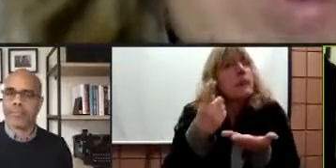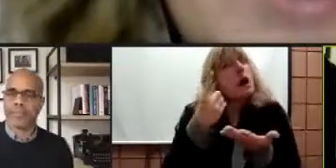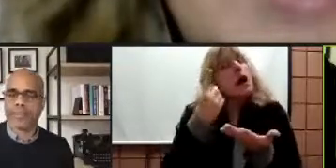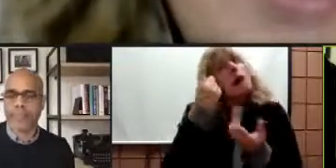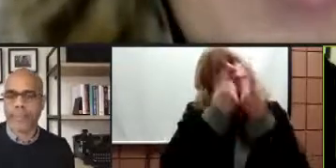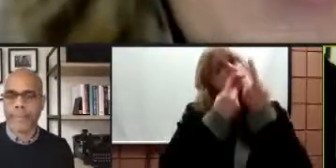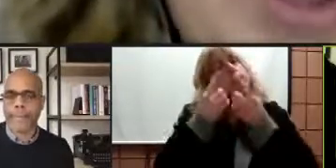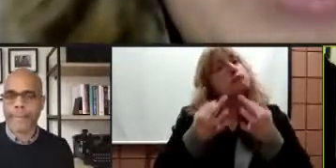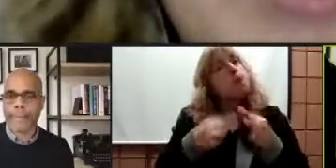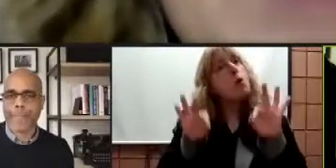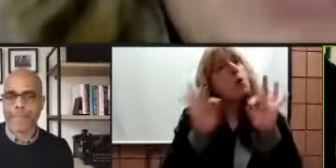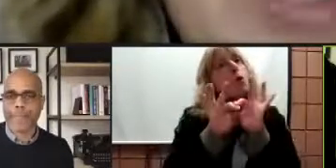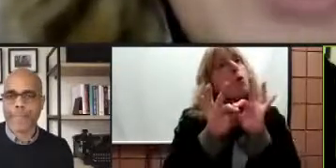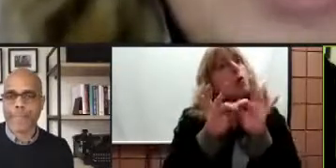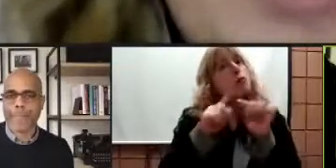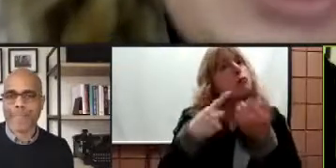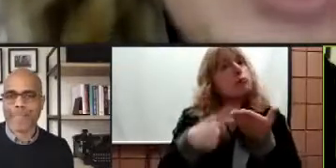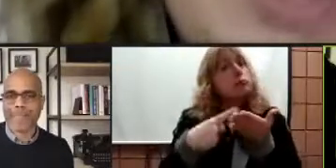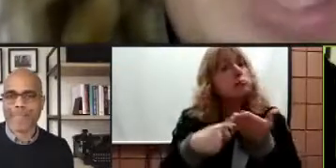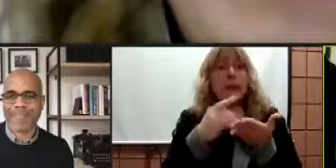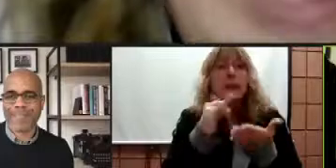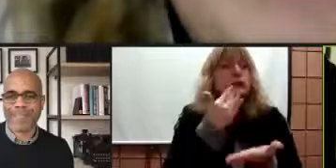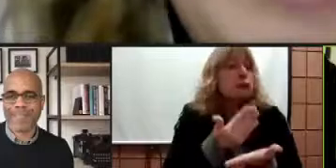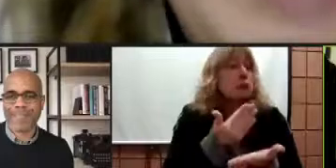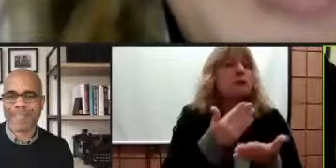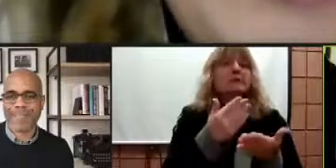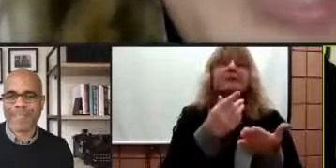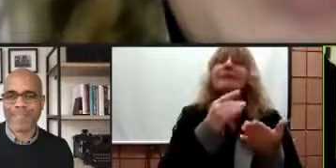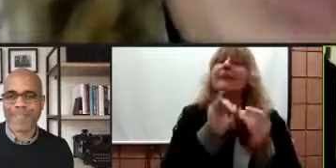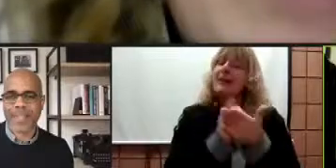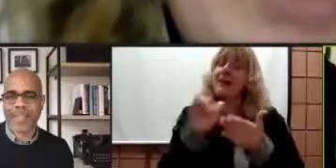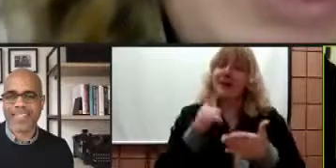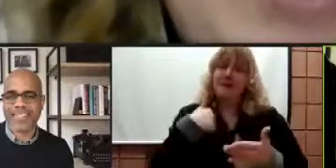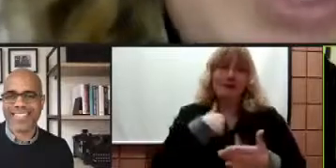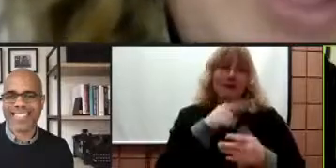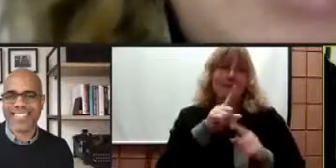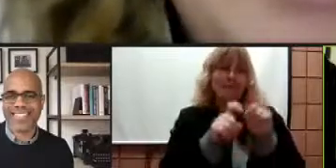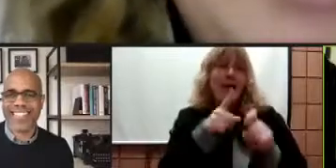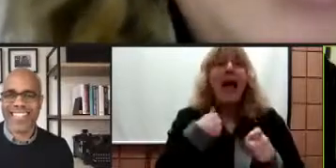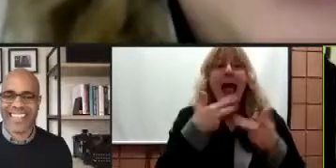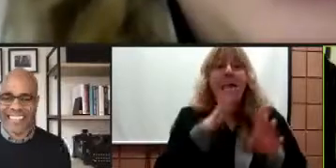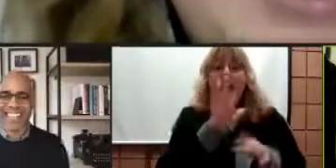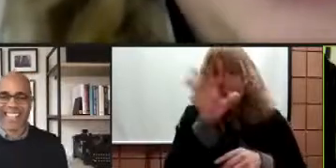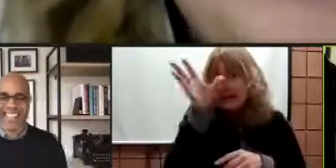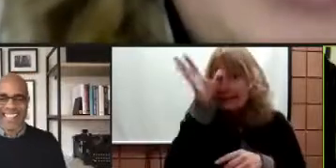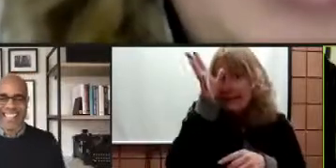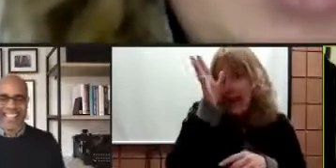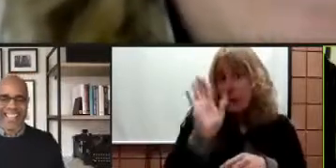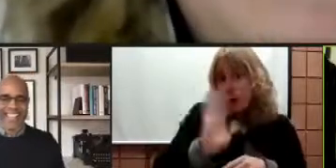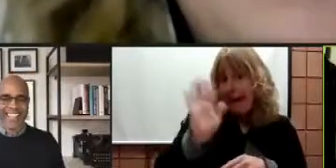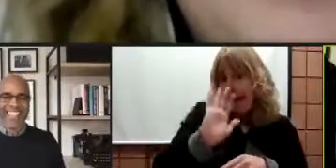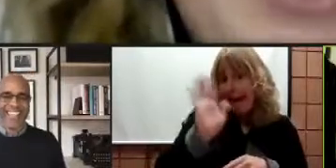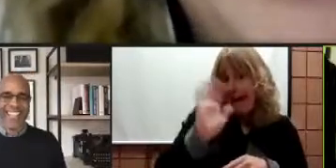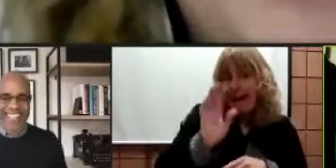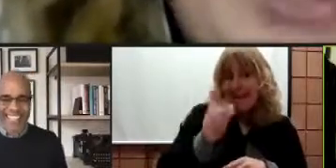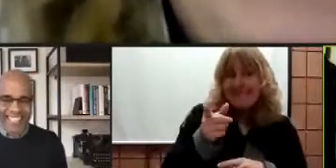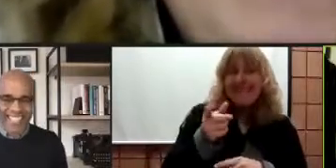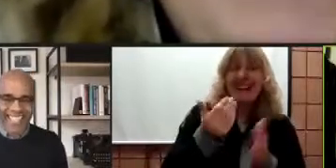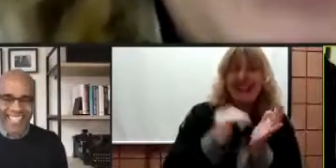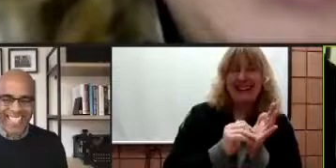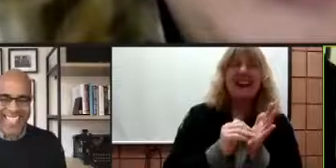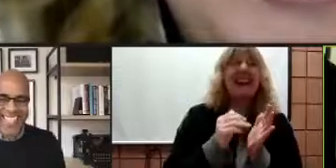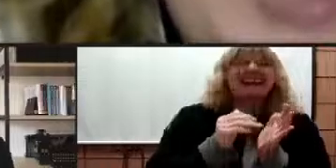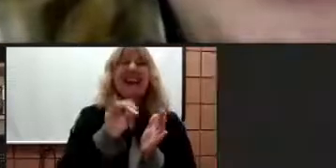is a good one. Well, that's all the questions we have. I'm going to let your dad wave at you again, because that's what